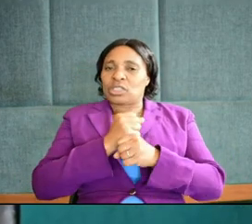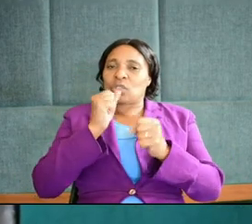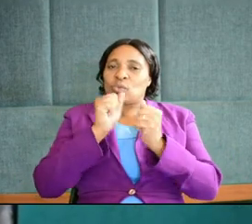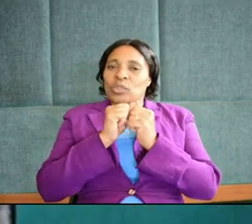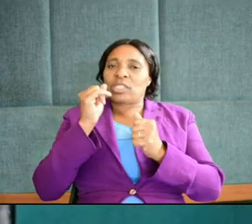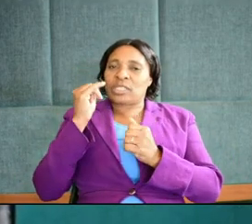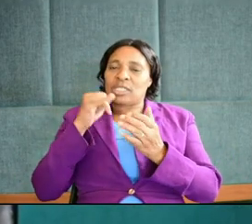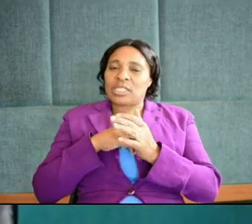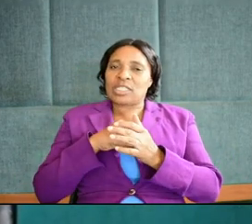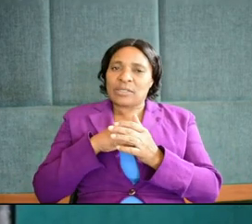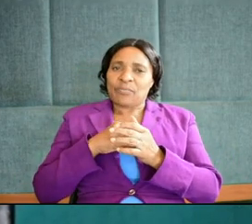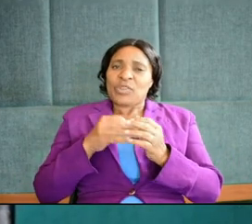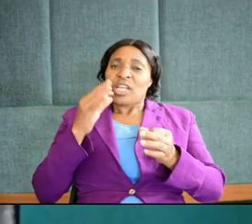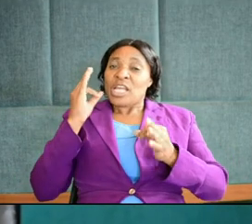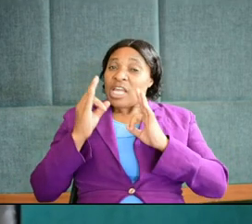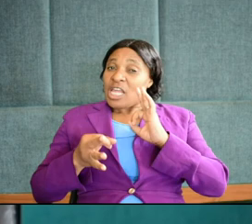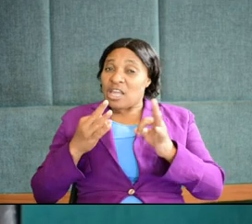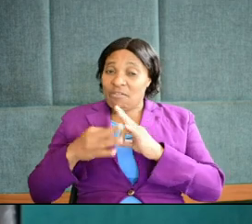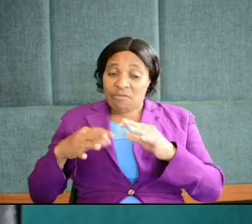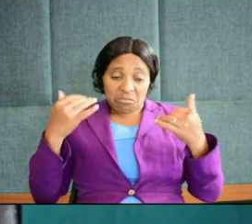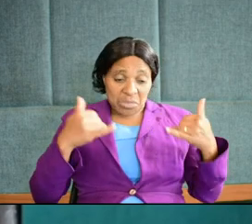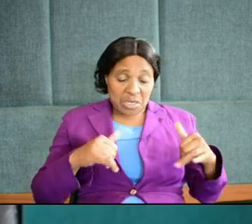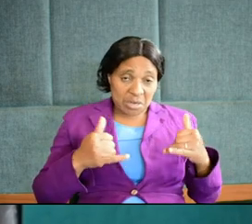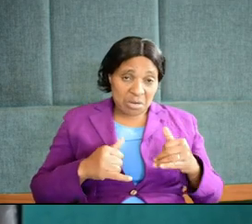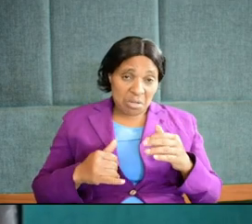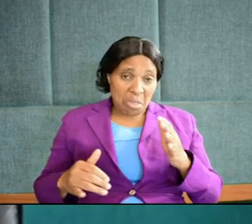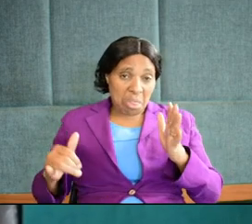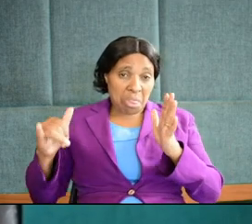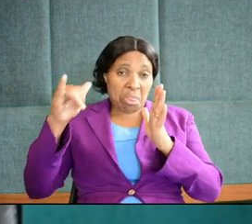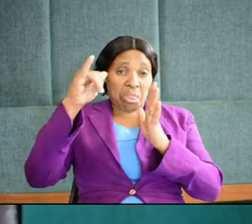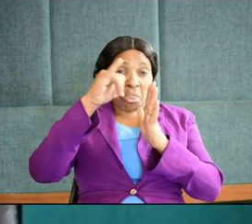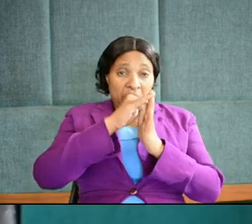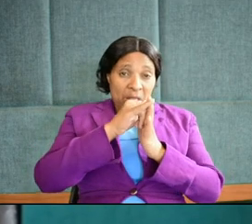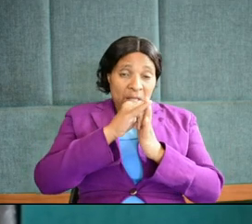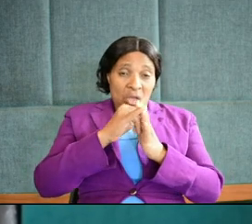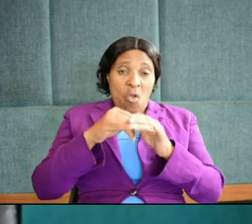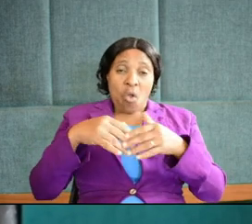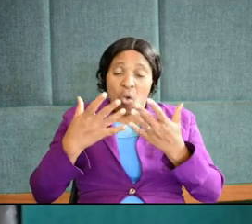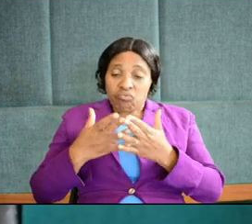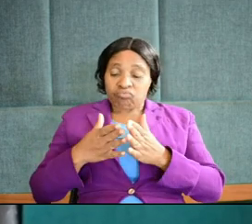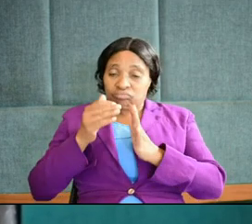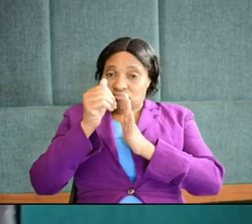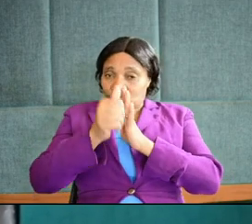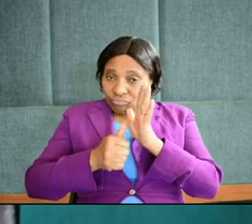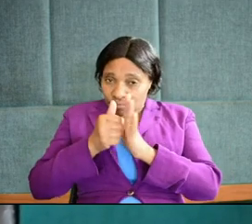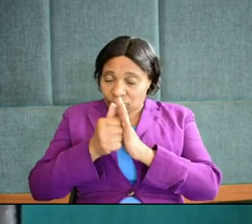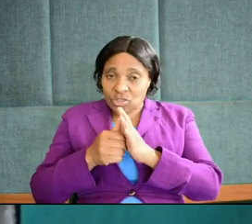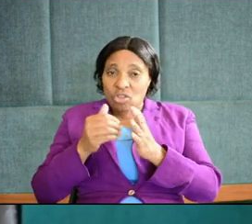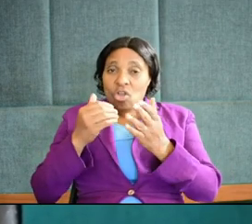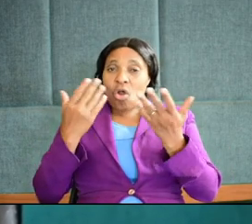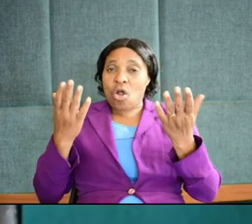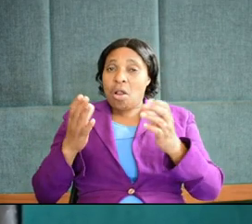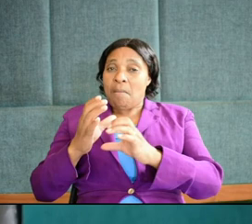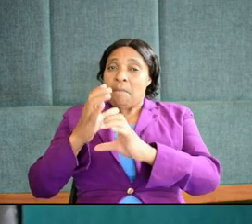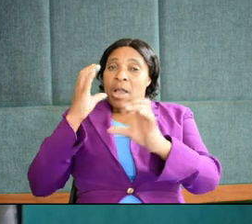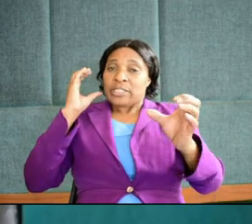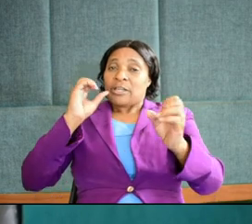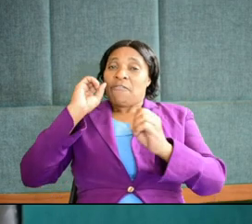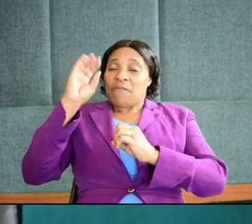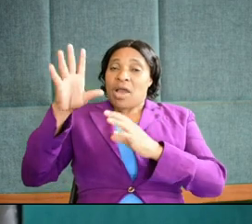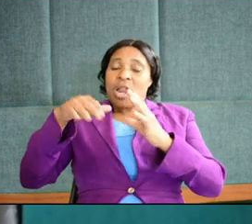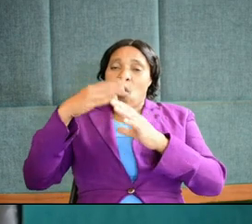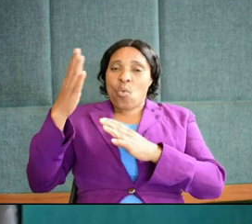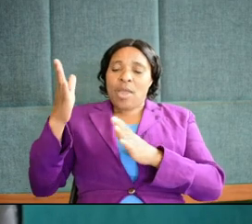you are flying on an airplane, boarding a train, or riding on a bus, all faraway trips require